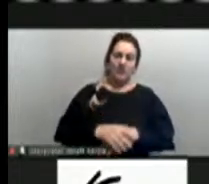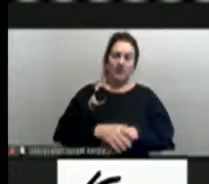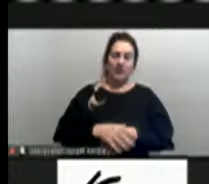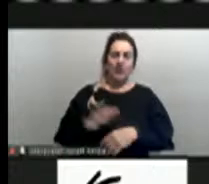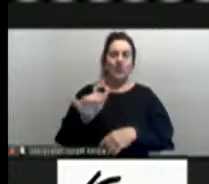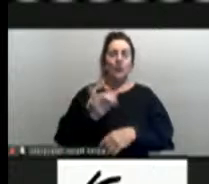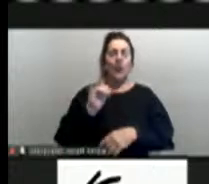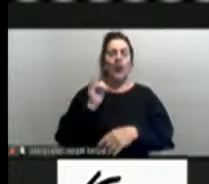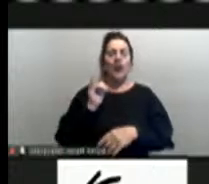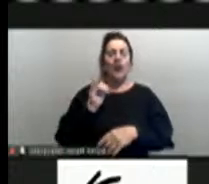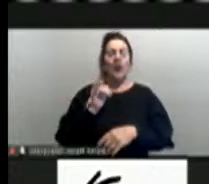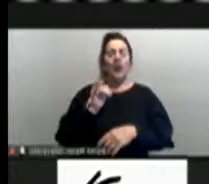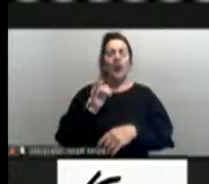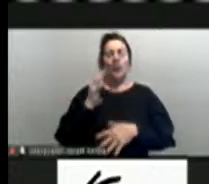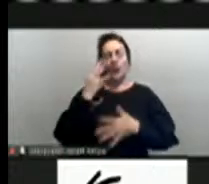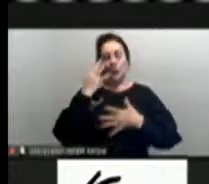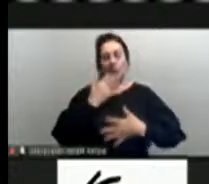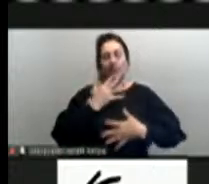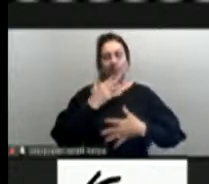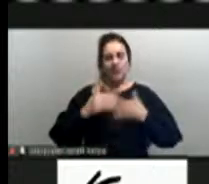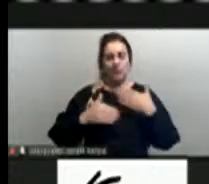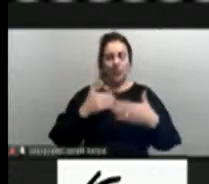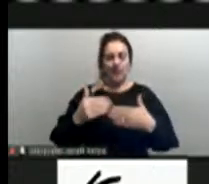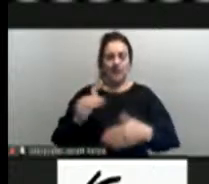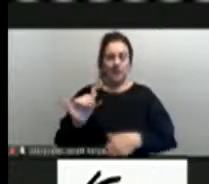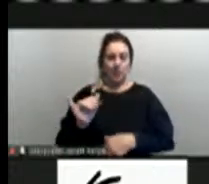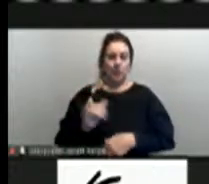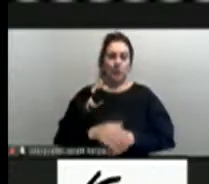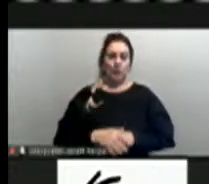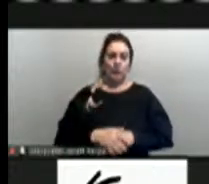the grievance processes.